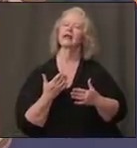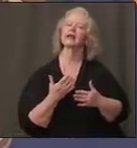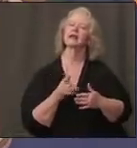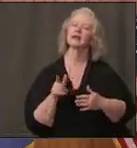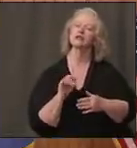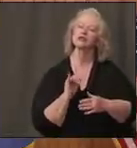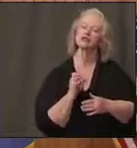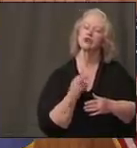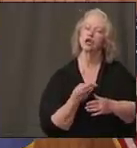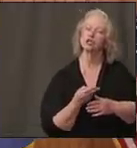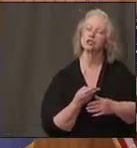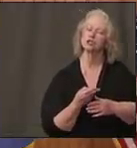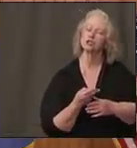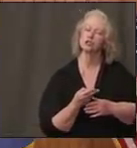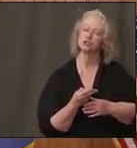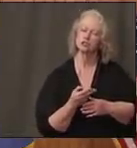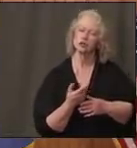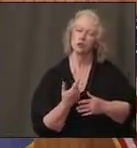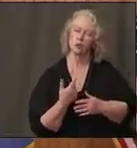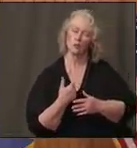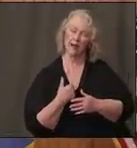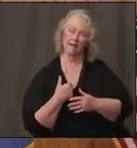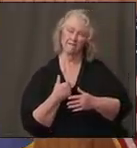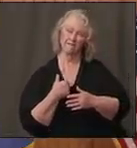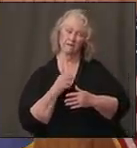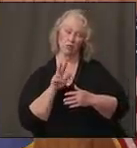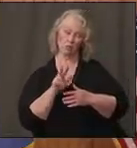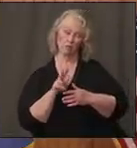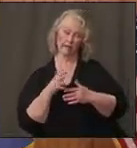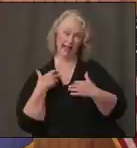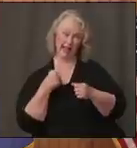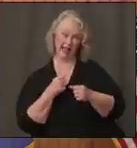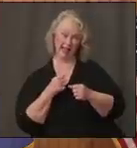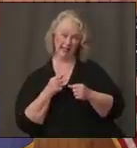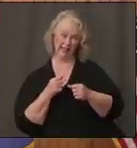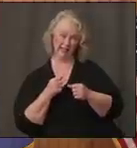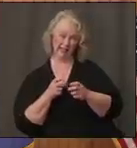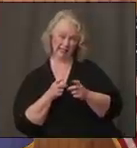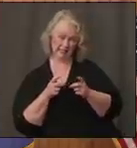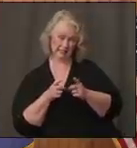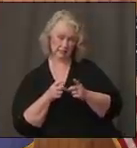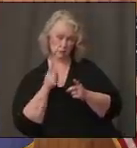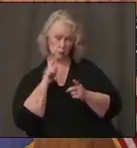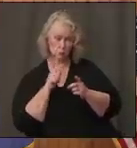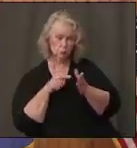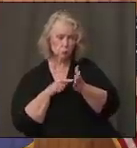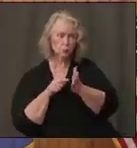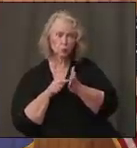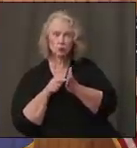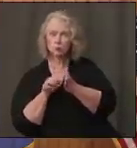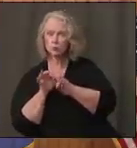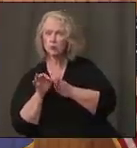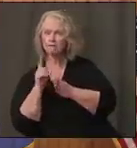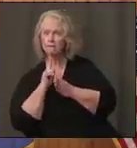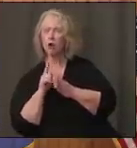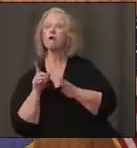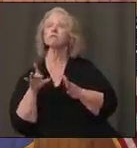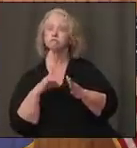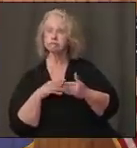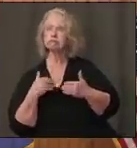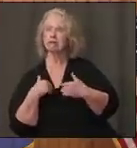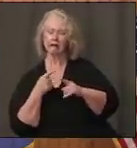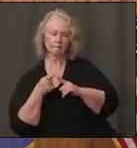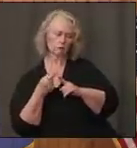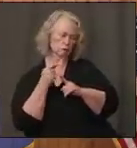Josh. If we've got 3 health districts working on the contact tracing right now, when